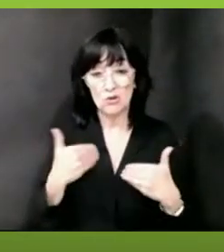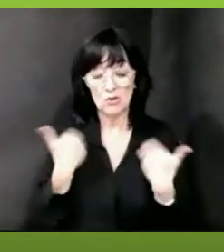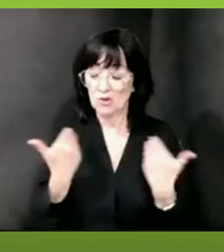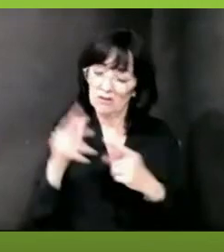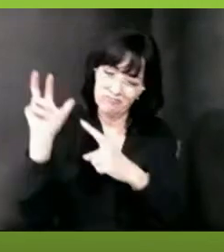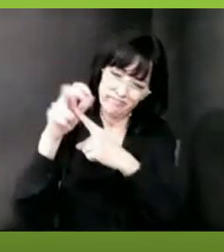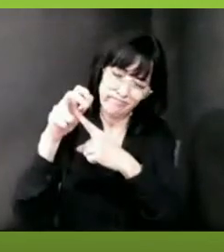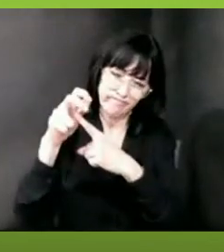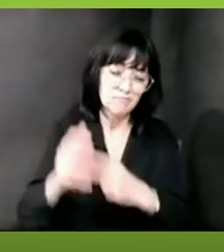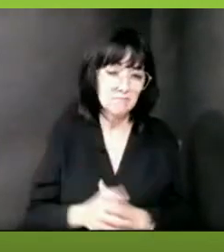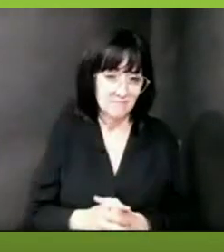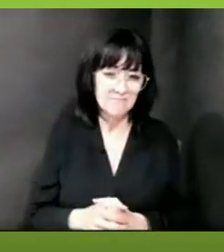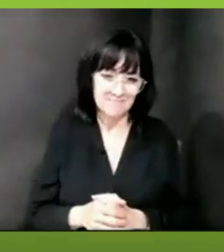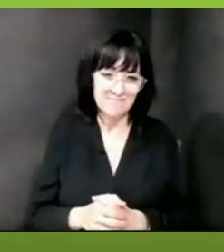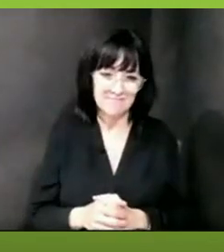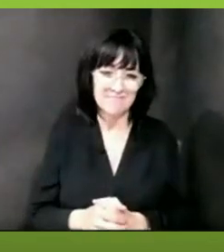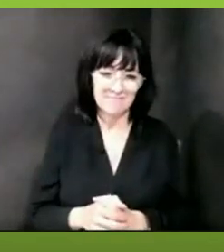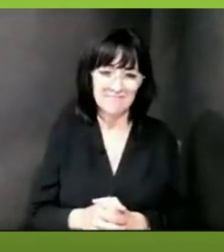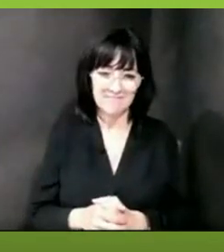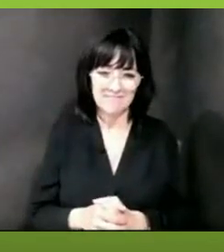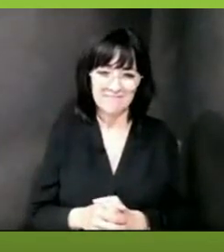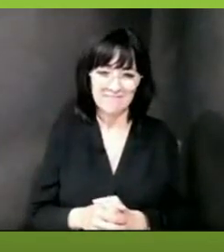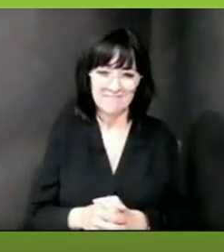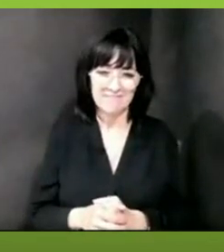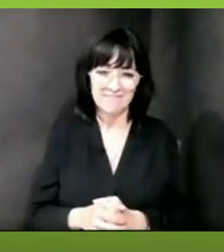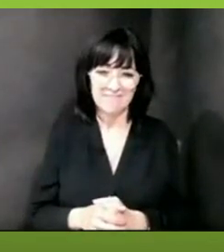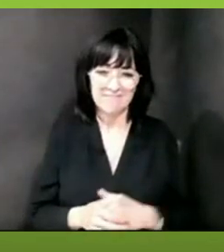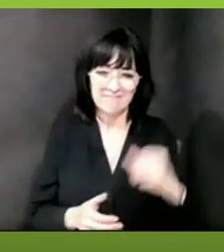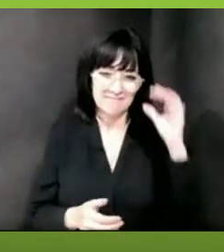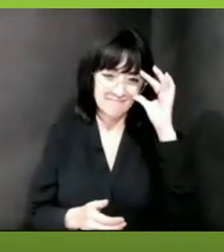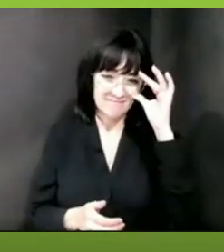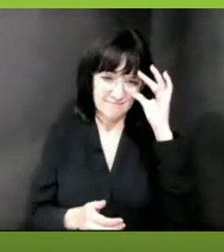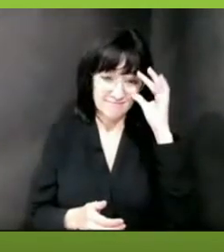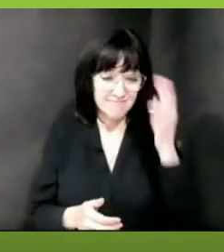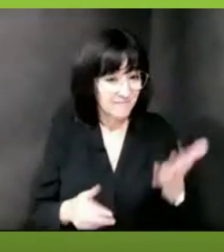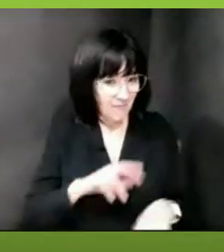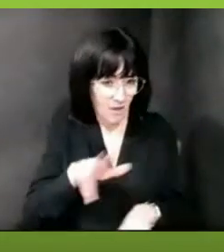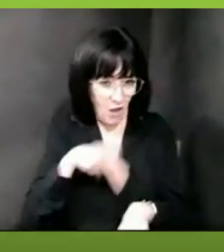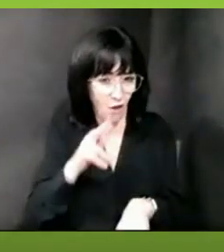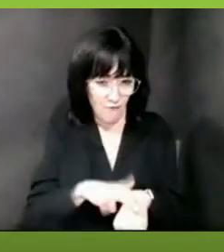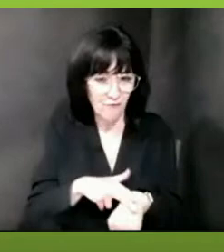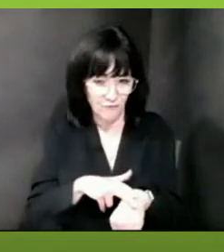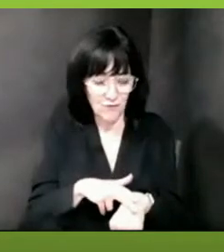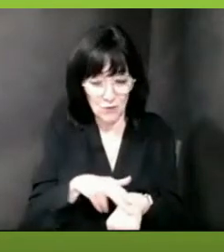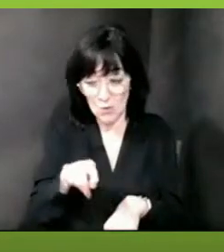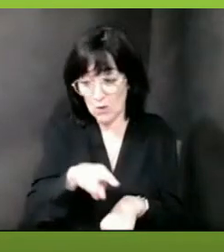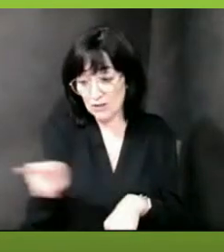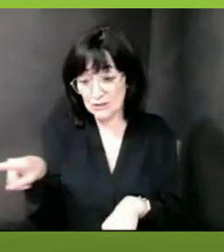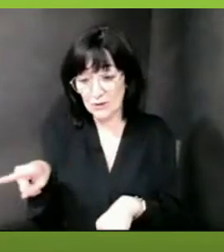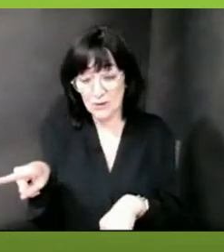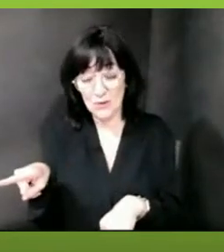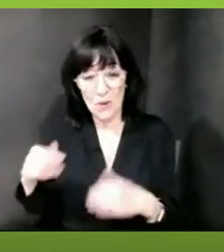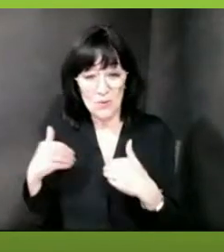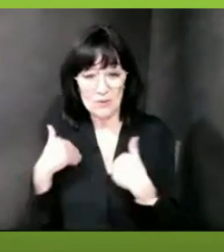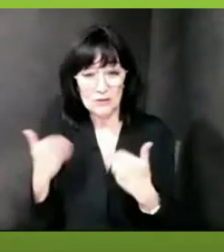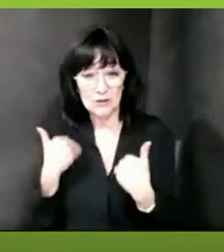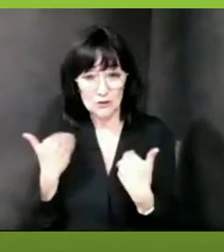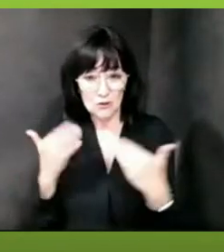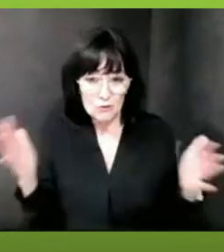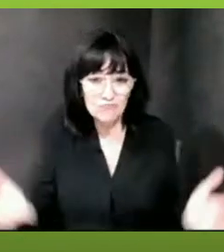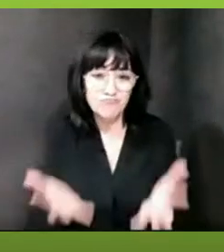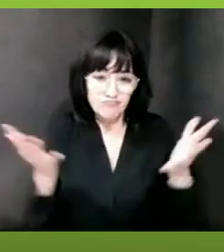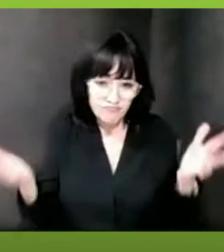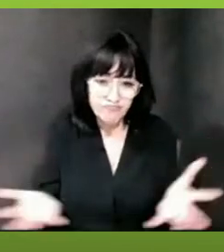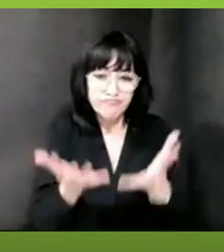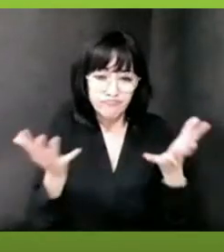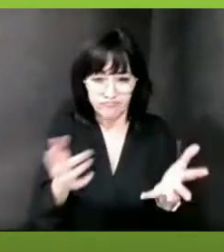And they're really the ones who are, of course, pushing everyone on this panel to do what they love best. So through the struggle, I've